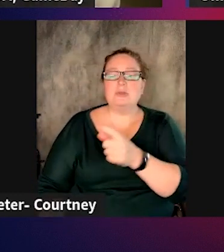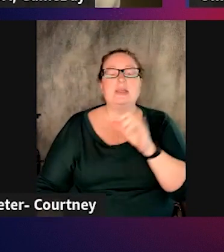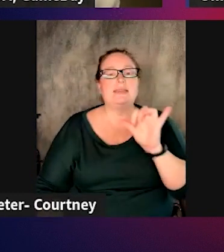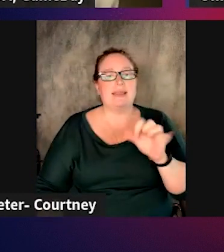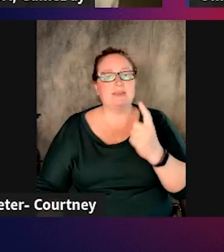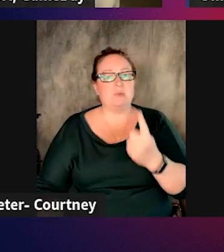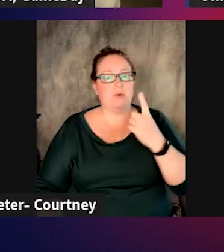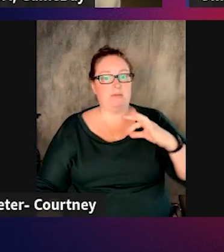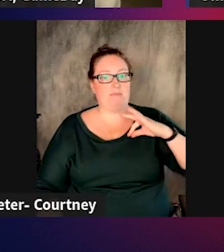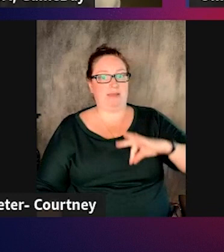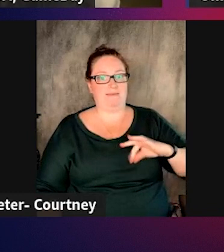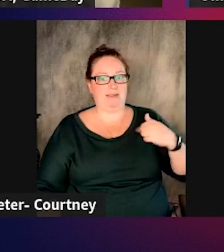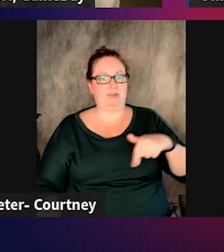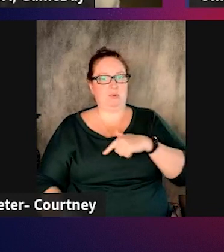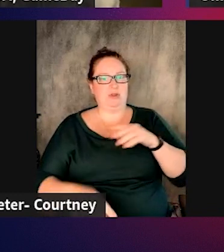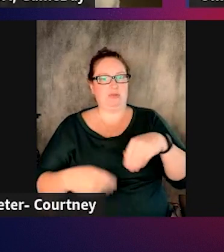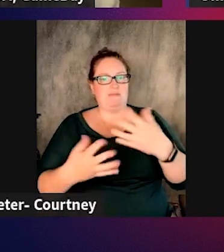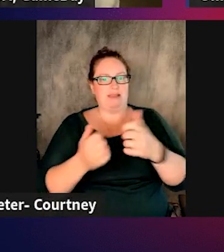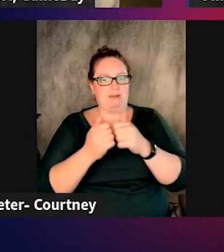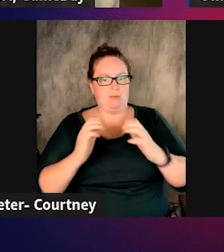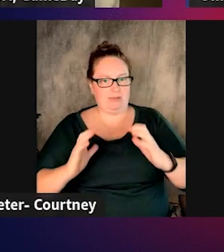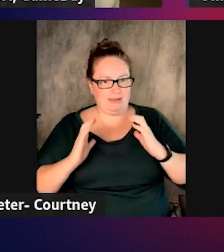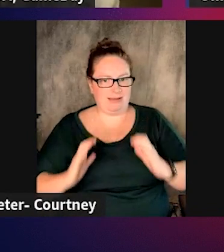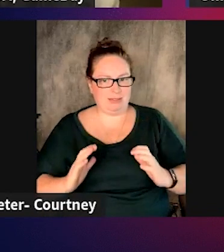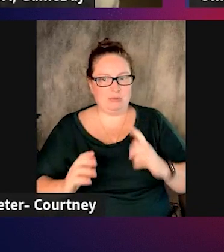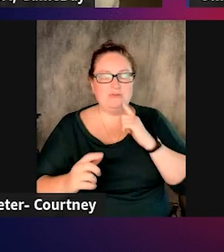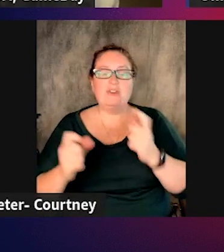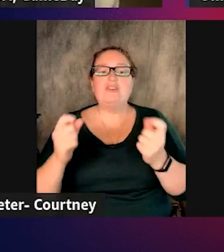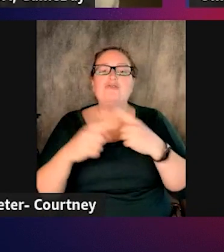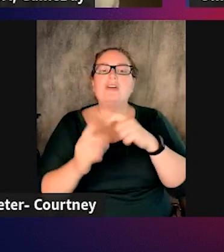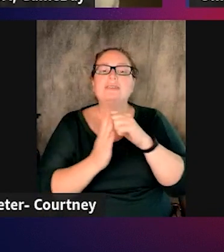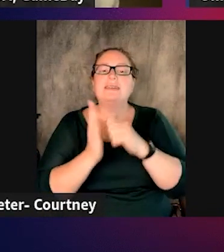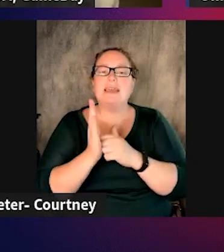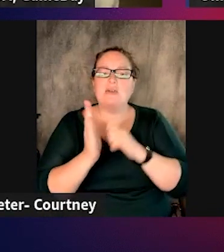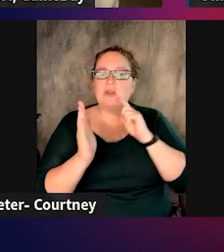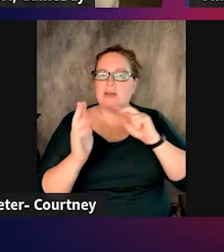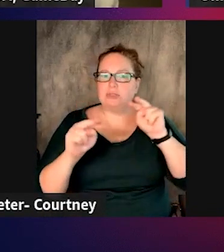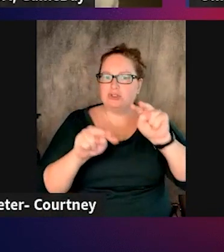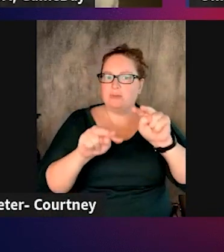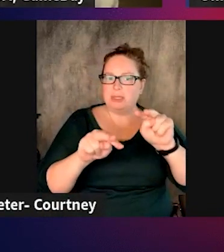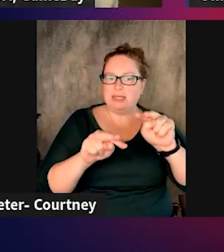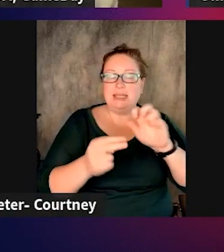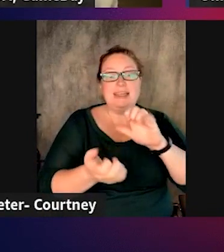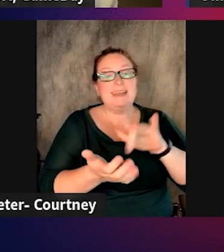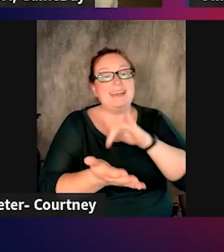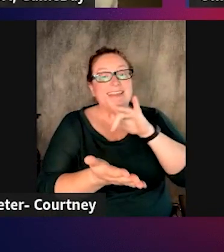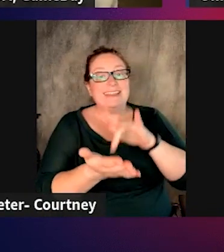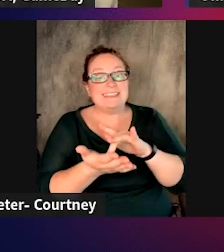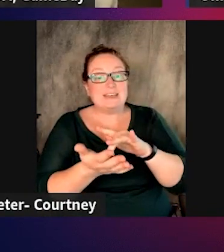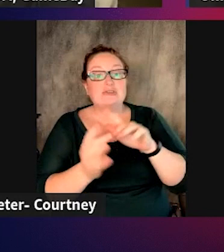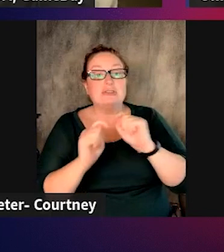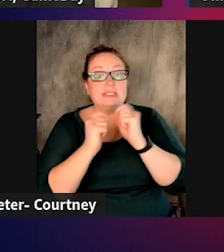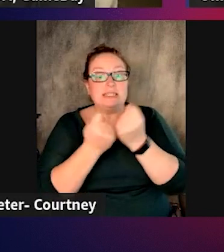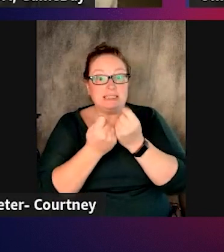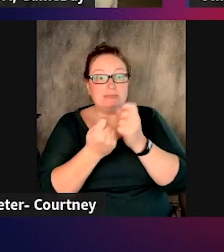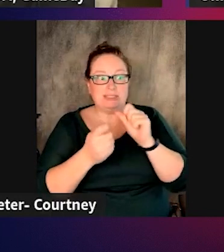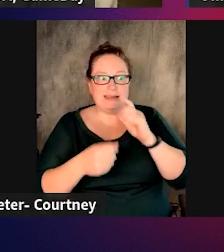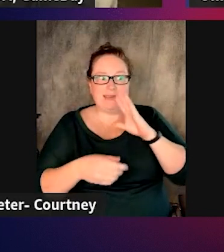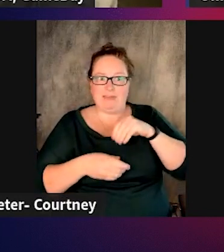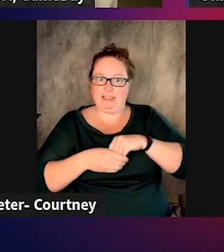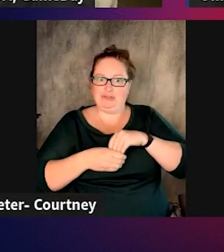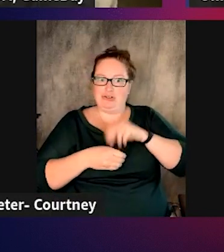that we are providing to our customers through this cross-account observability. So their central teams can have an end-to-end visibility across